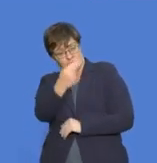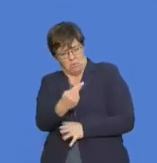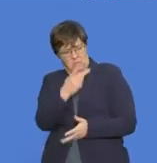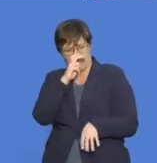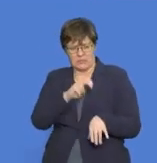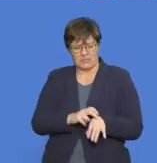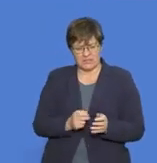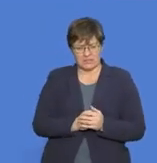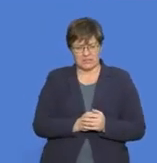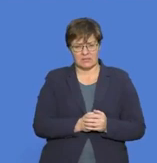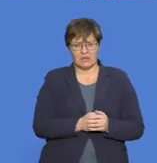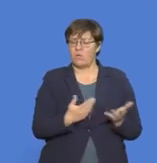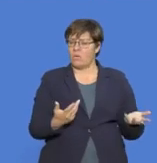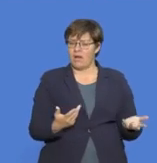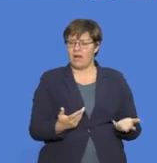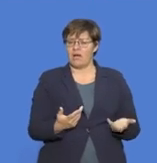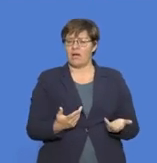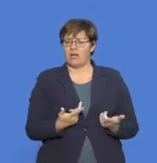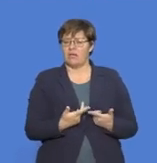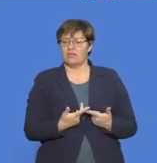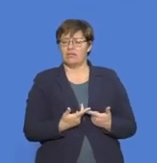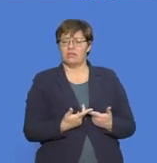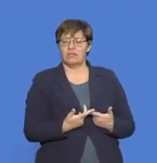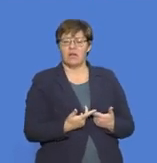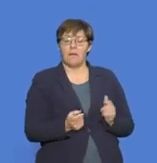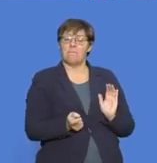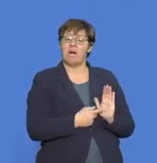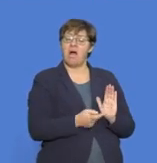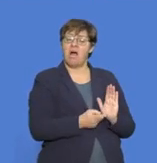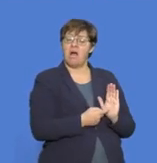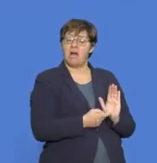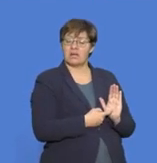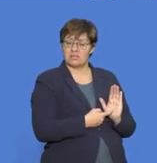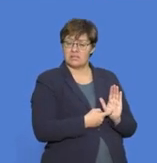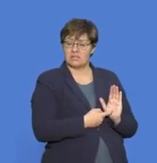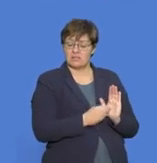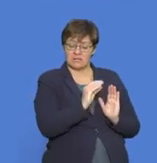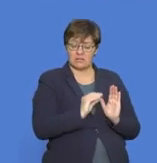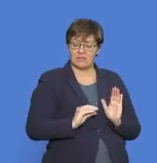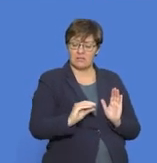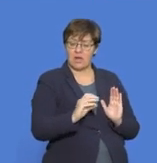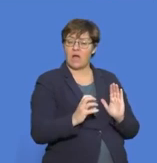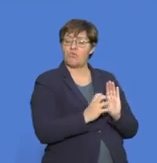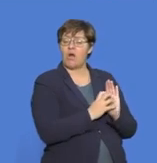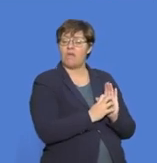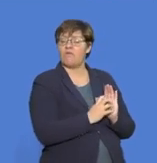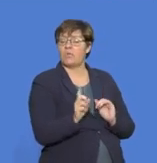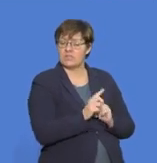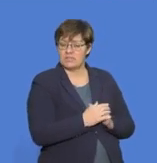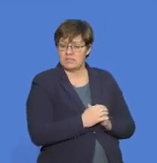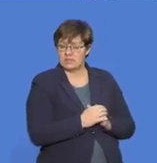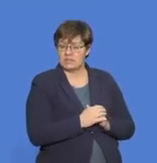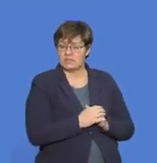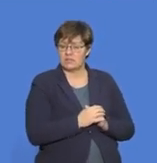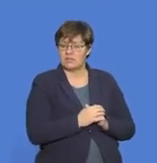quite honestly, half, sometimes more than half the marks allocated to a graph are